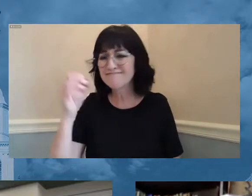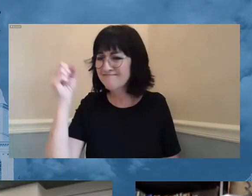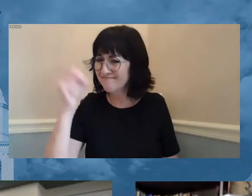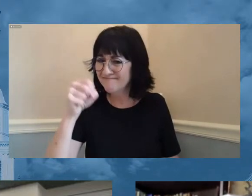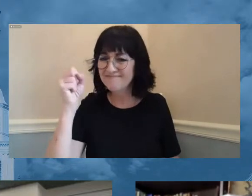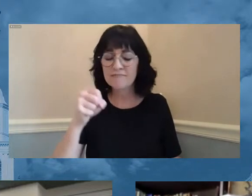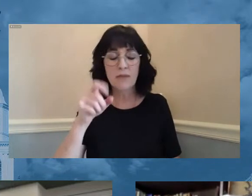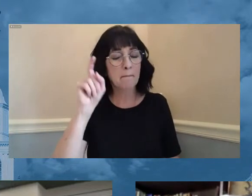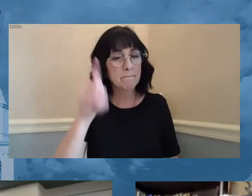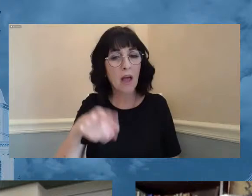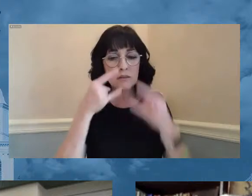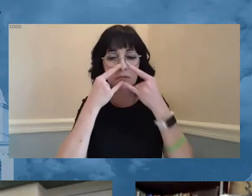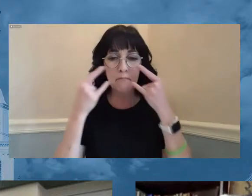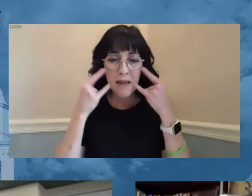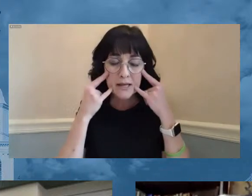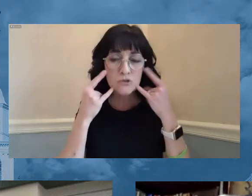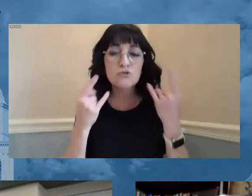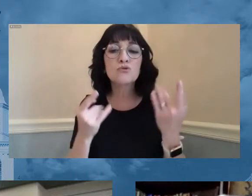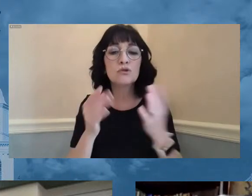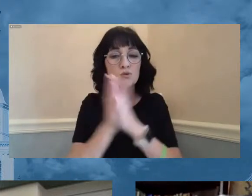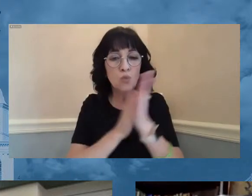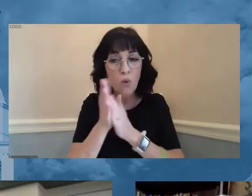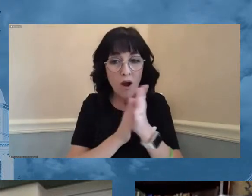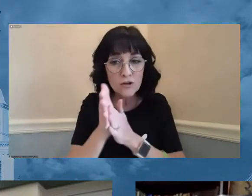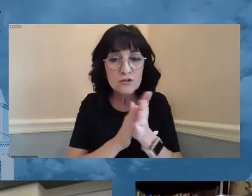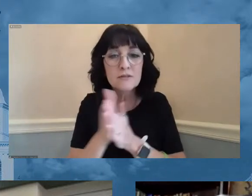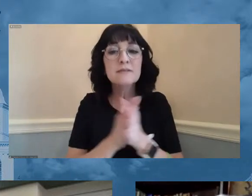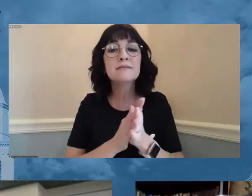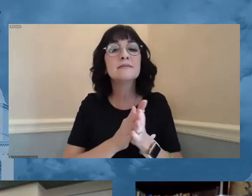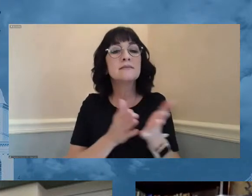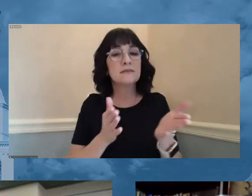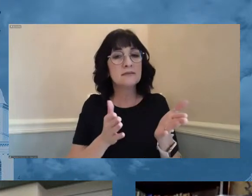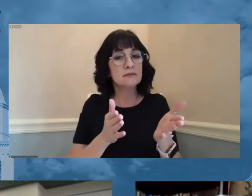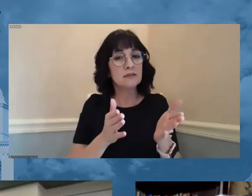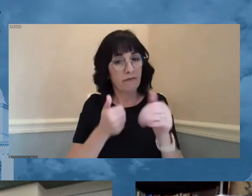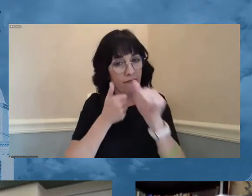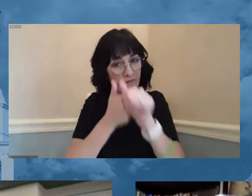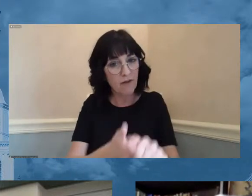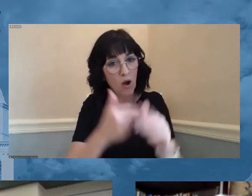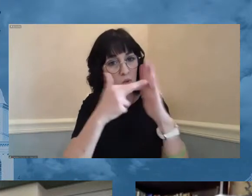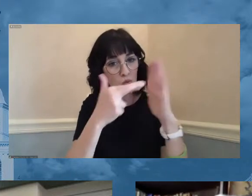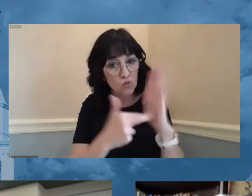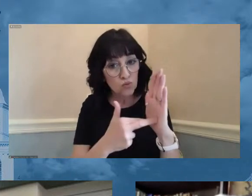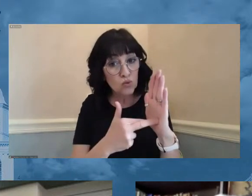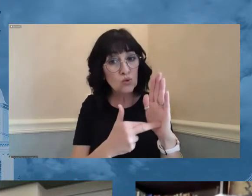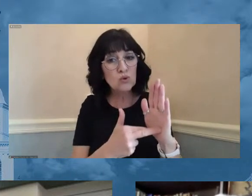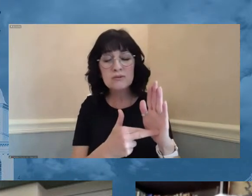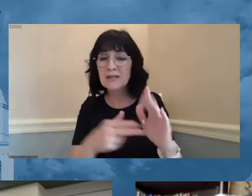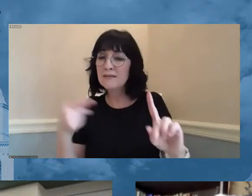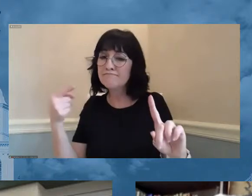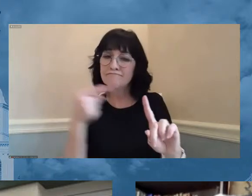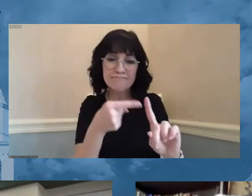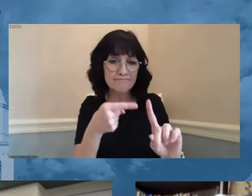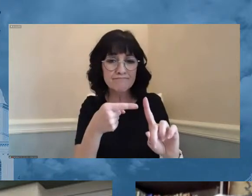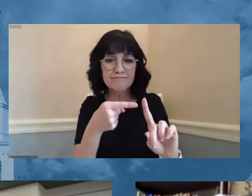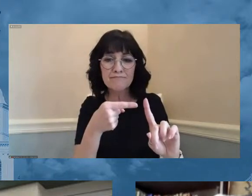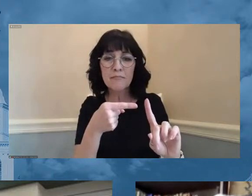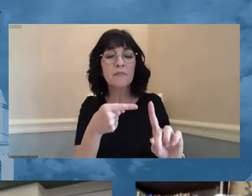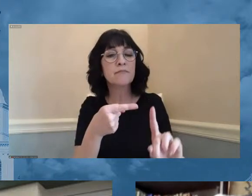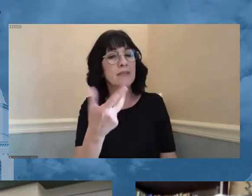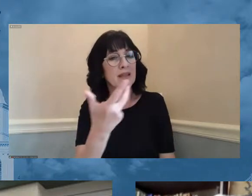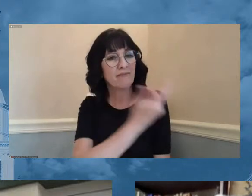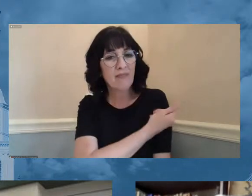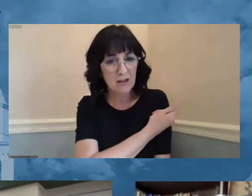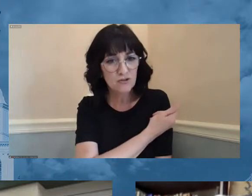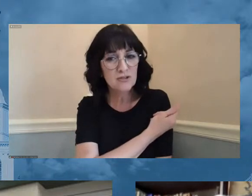much as possible. And vaccination. And vaccinations. And if you look at the chart that we had up earlier,